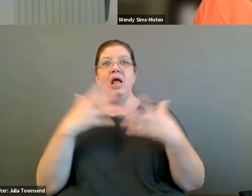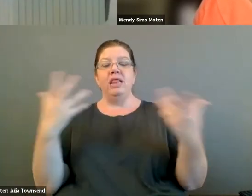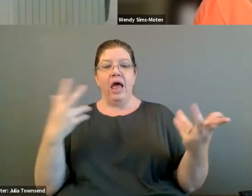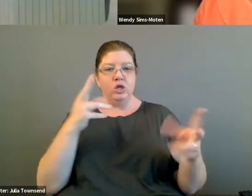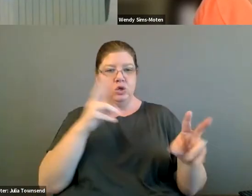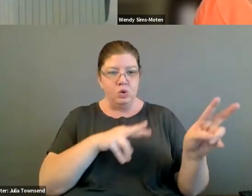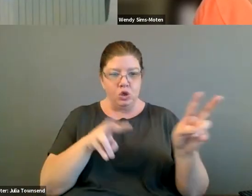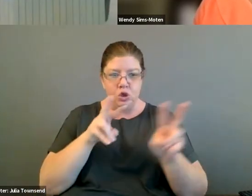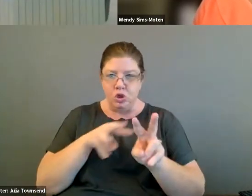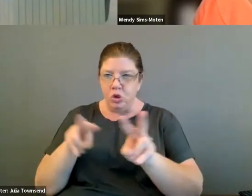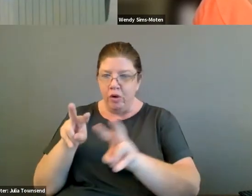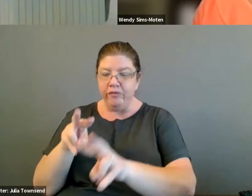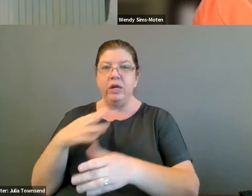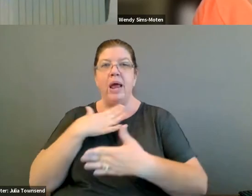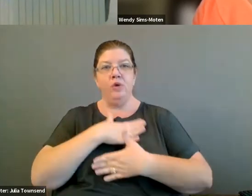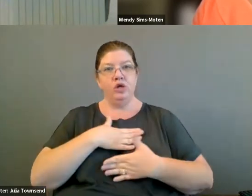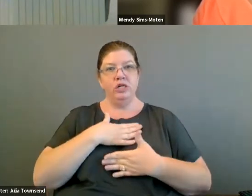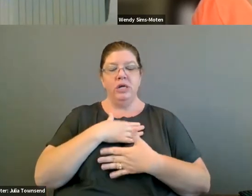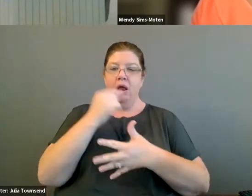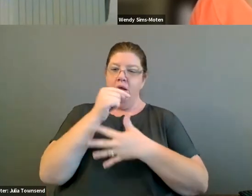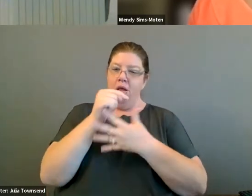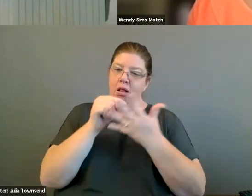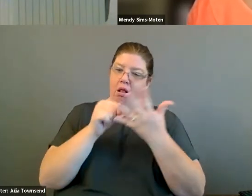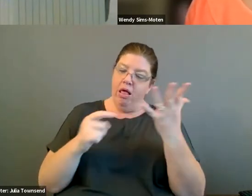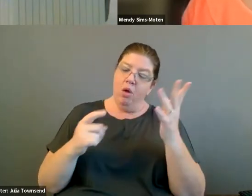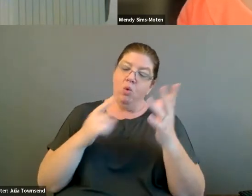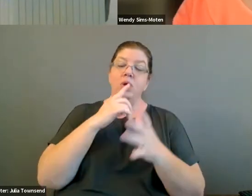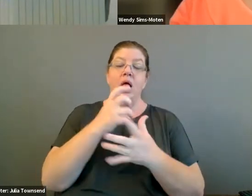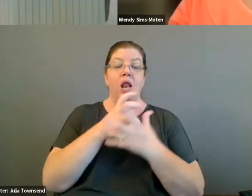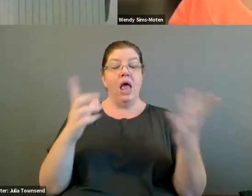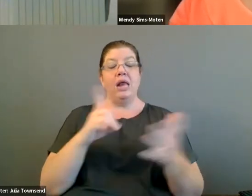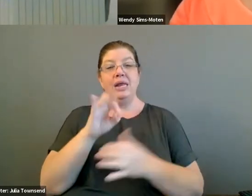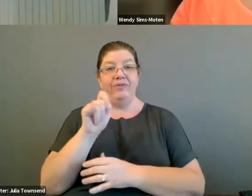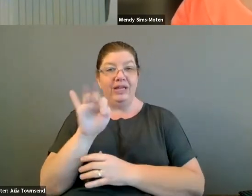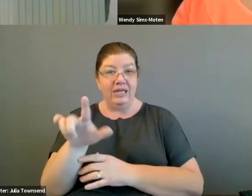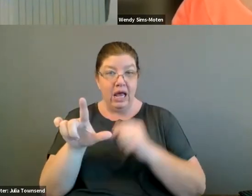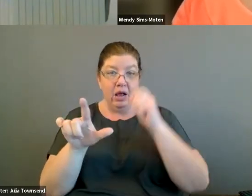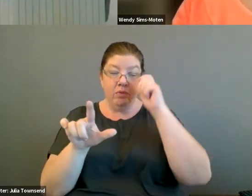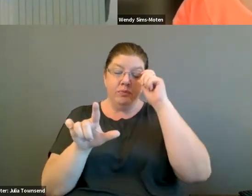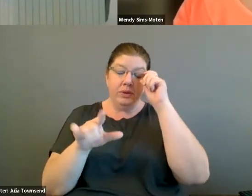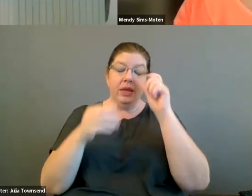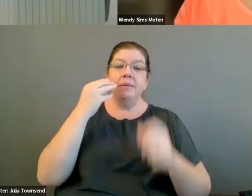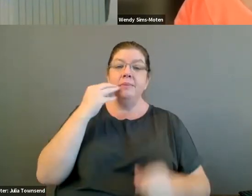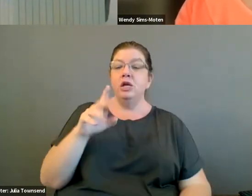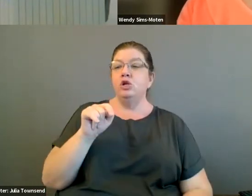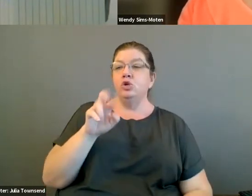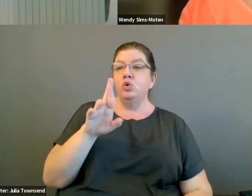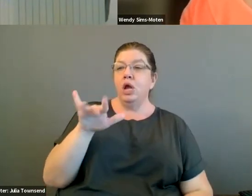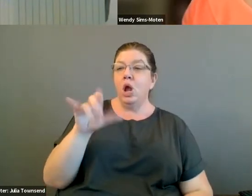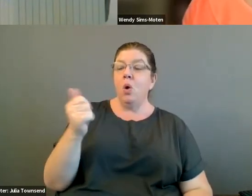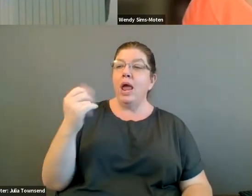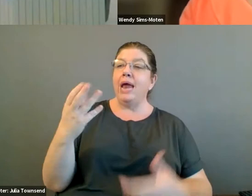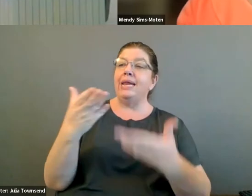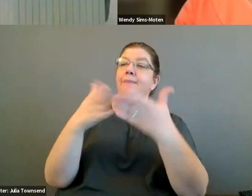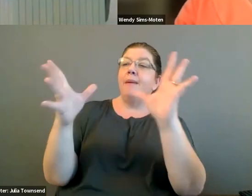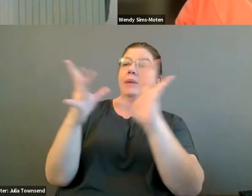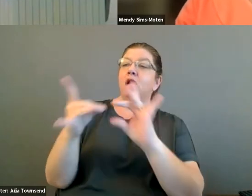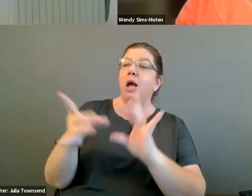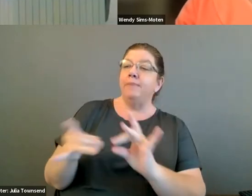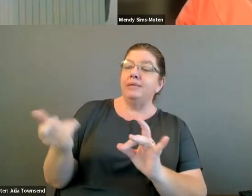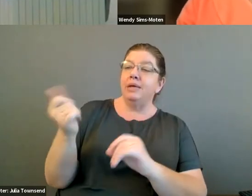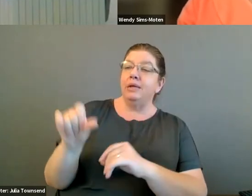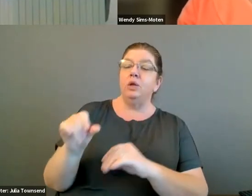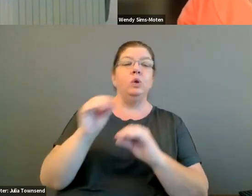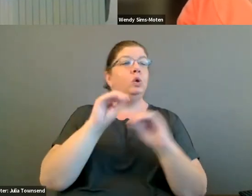and I appreciate all the detail that was given to the board members. Ms. Trujillo, are there any public comments on this item?